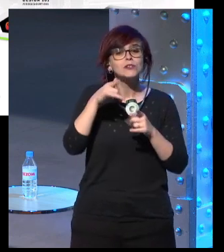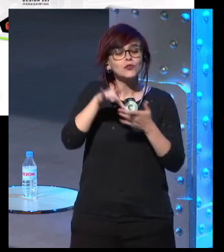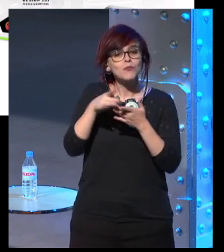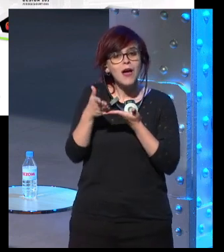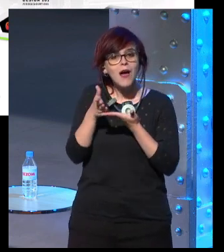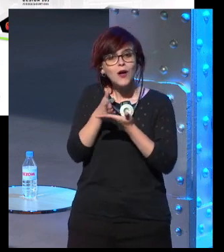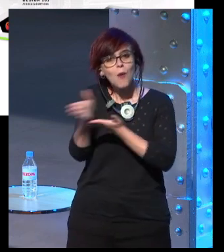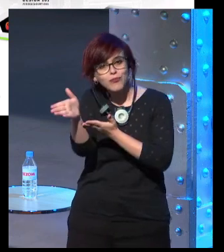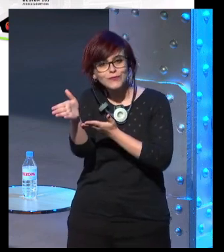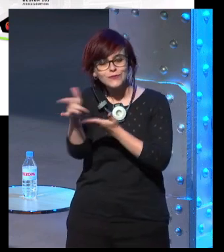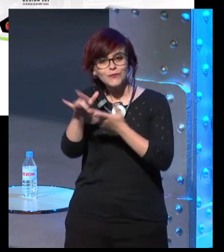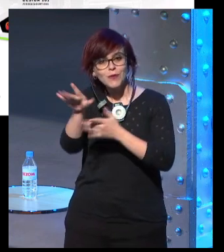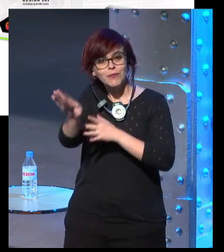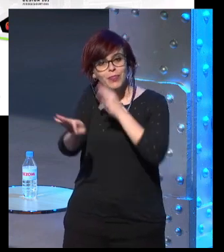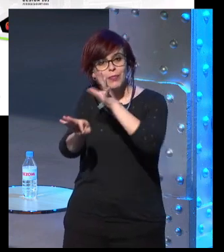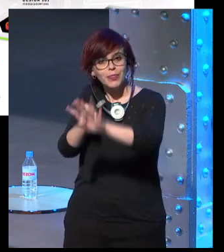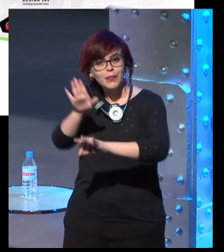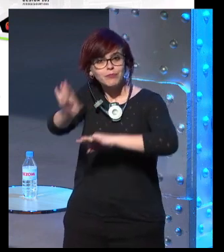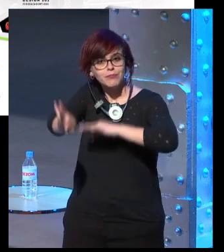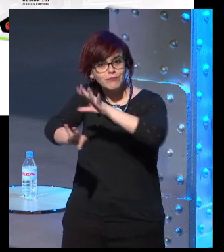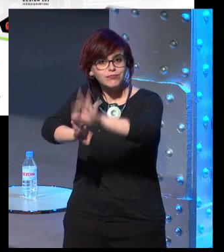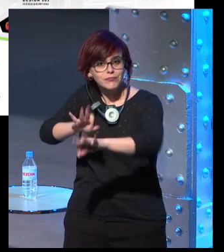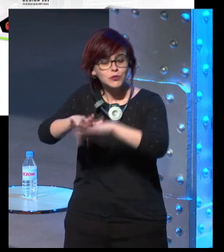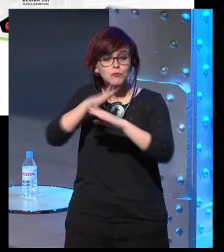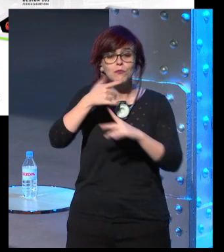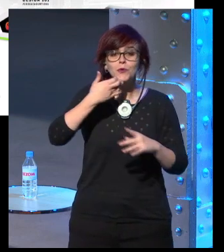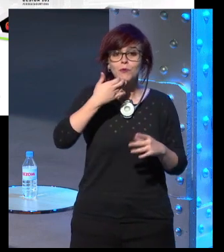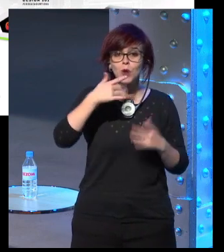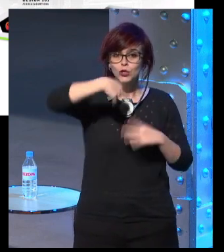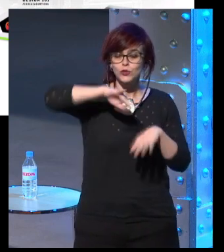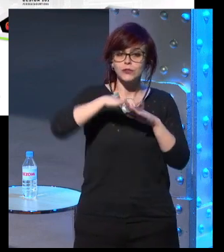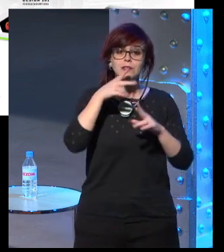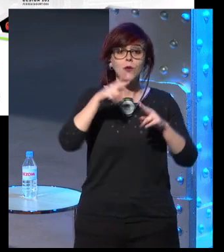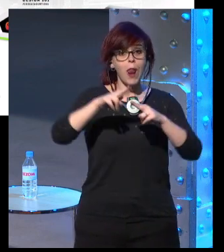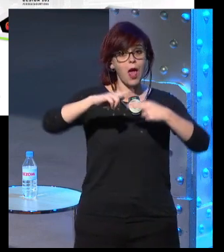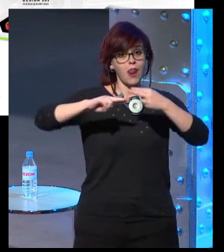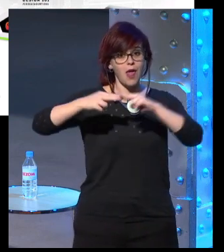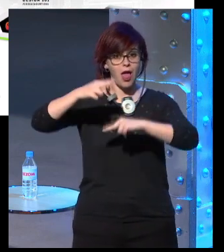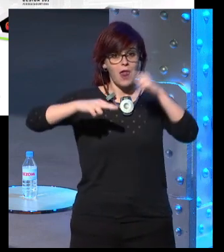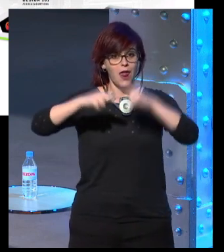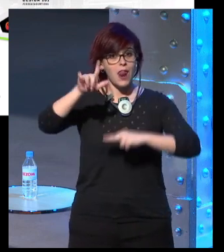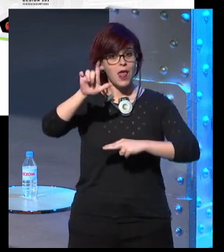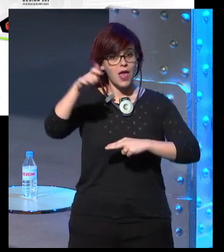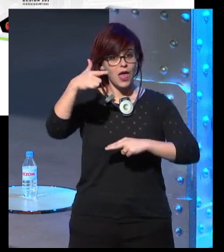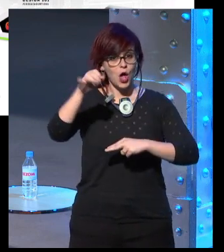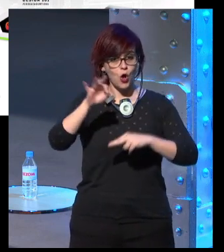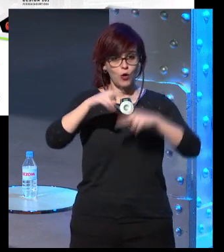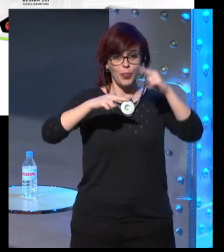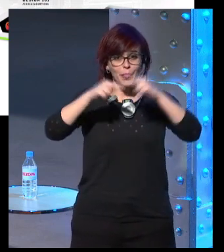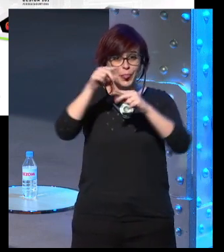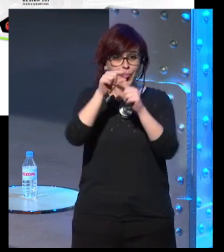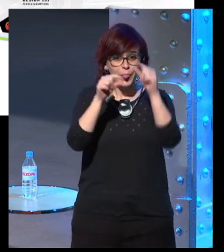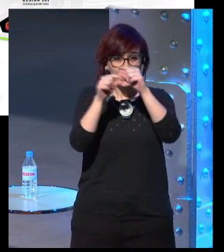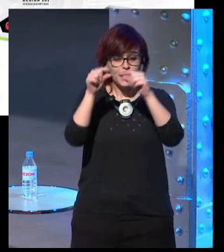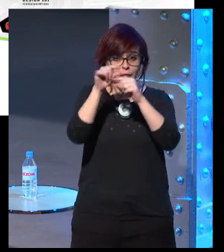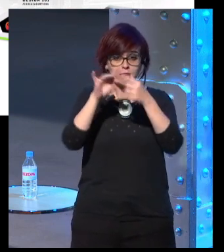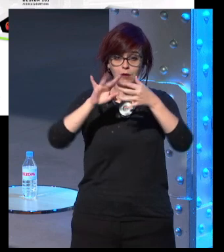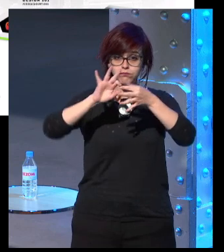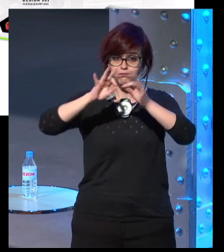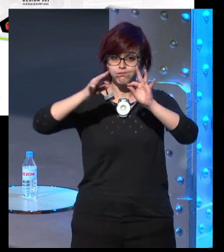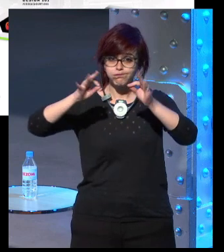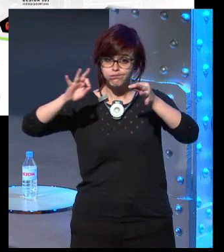bite-sized units. Think about Legos. You have Legos? Legos are little pieces that can be connected together to form